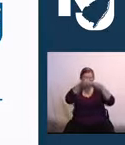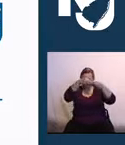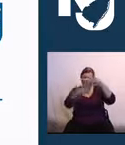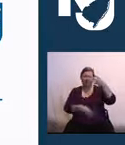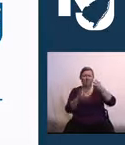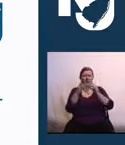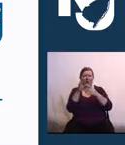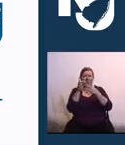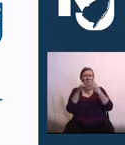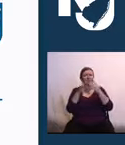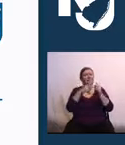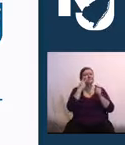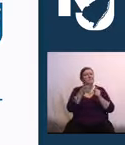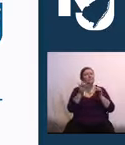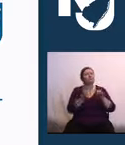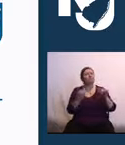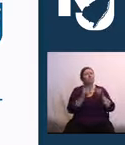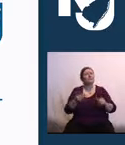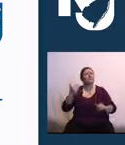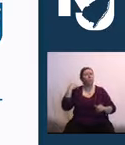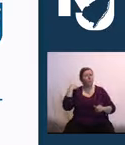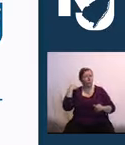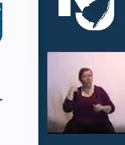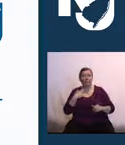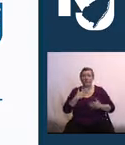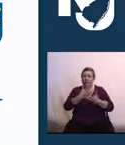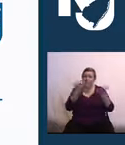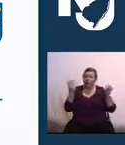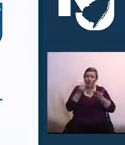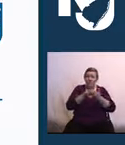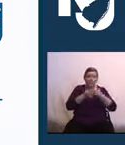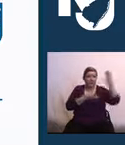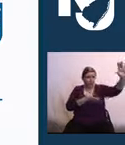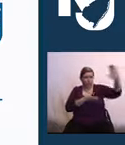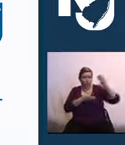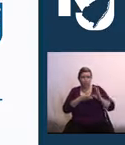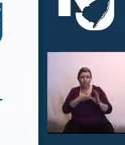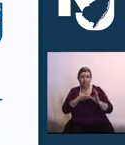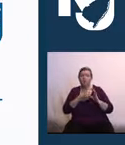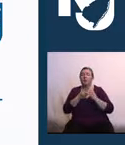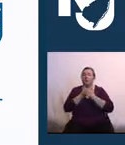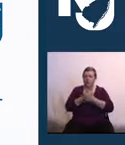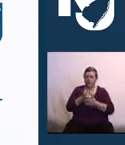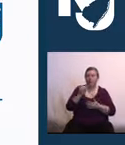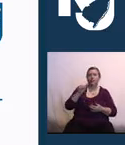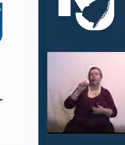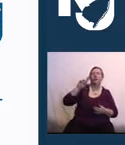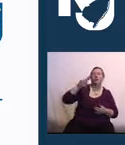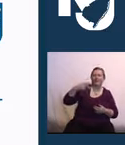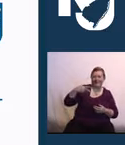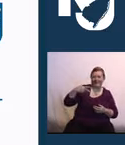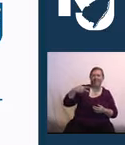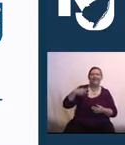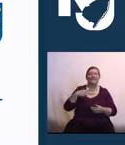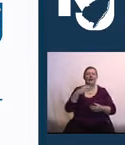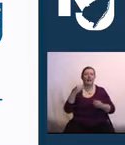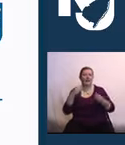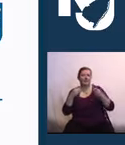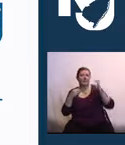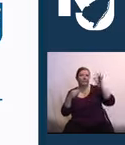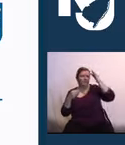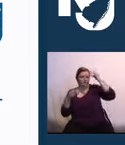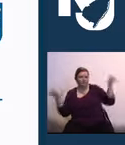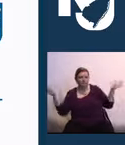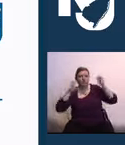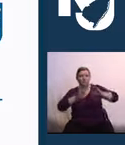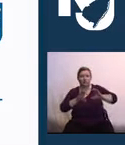are record levels of financial help through both the American Rescue Plan and state subsidies. Roughly